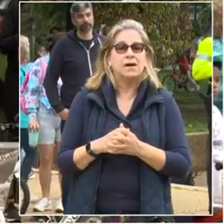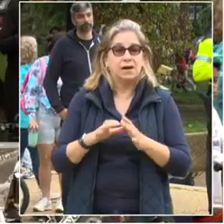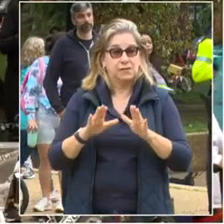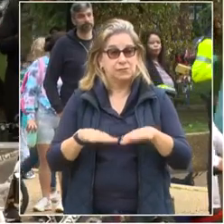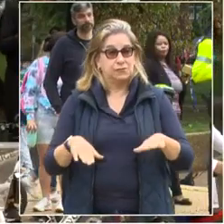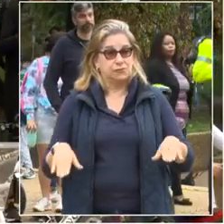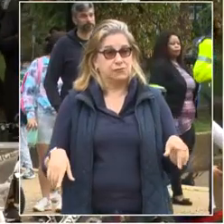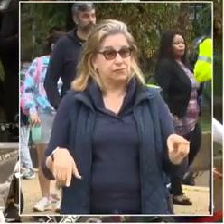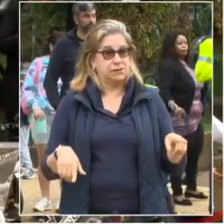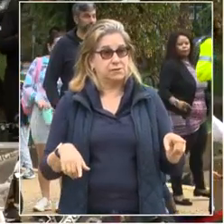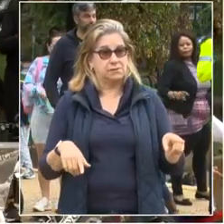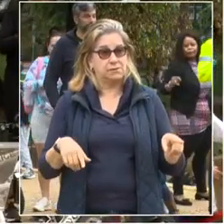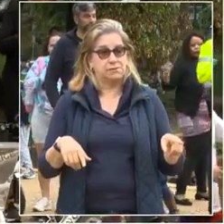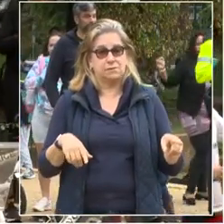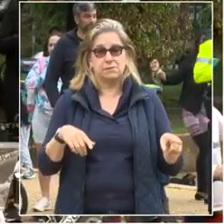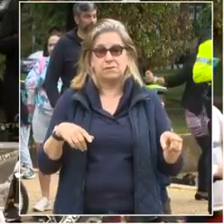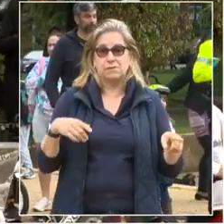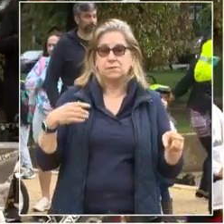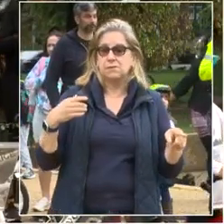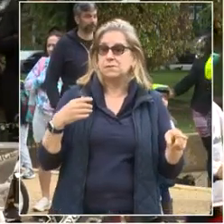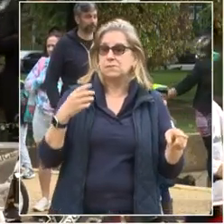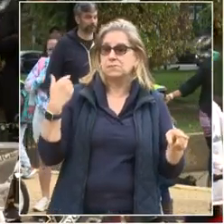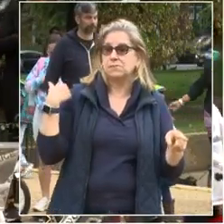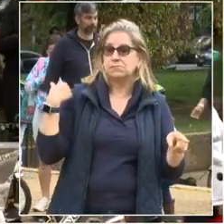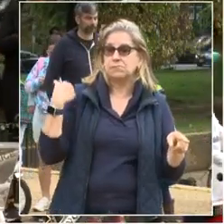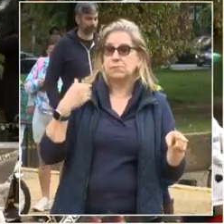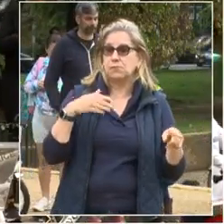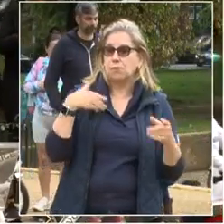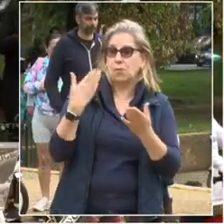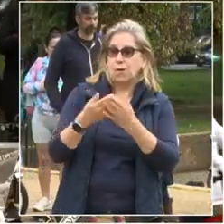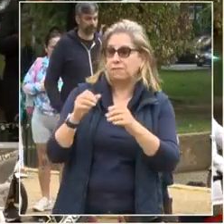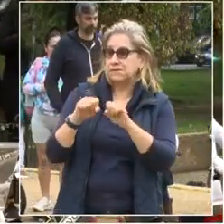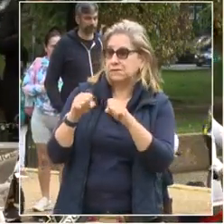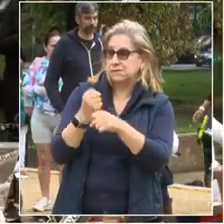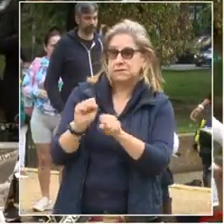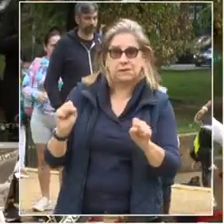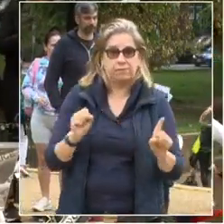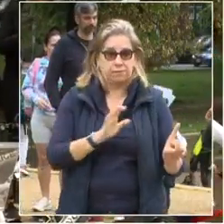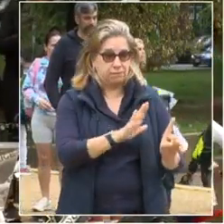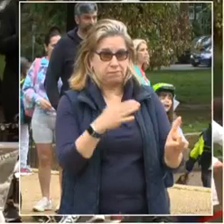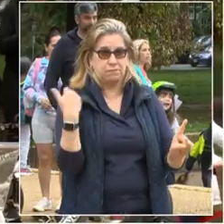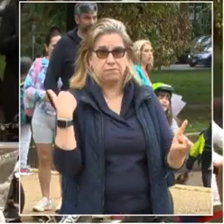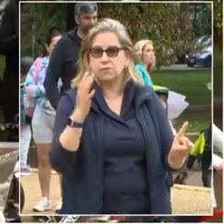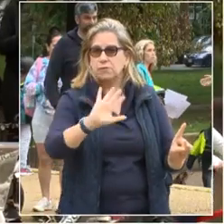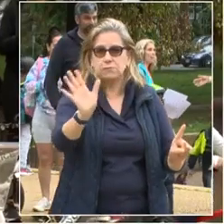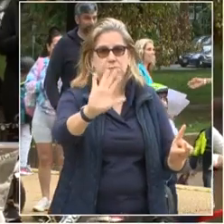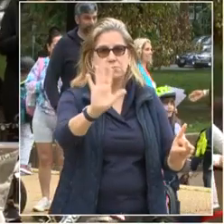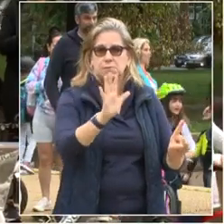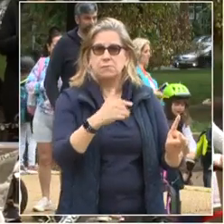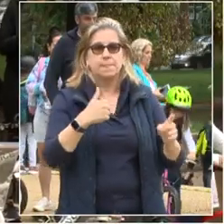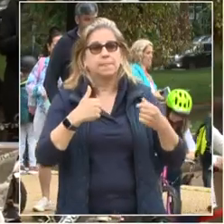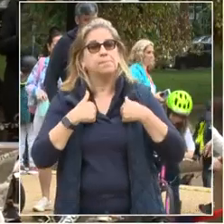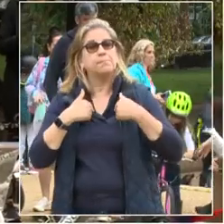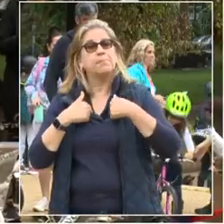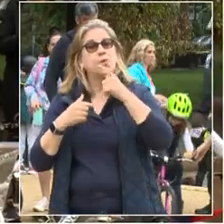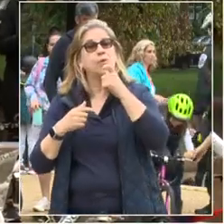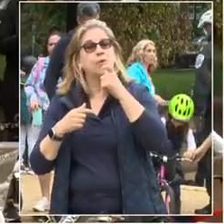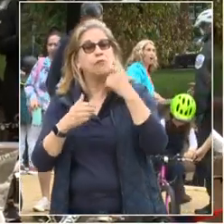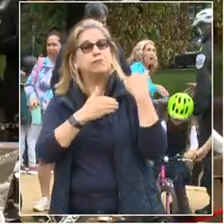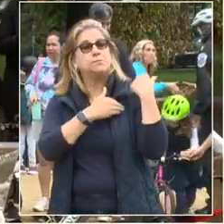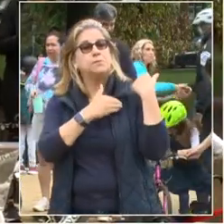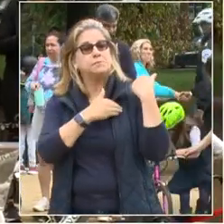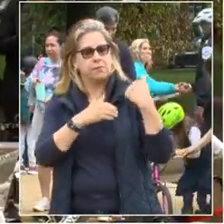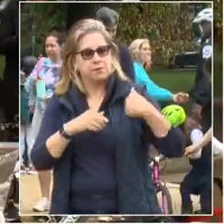That's our job. That's the adults' job. Making sure we are building out safe routes to school, safe sidewalks,